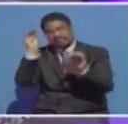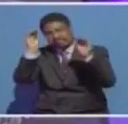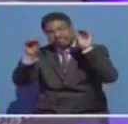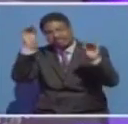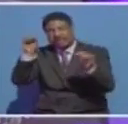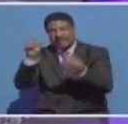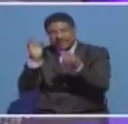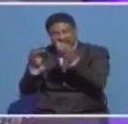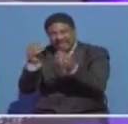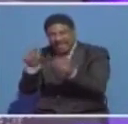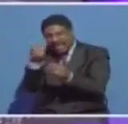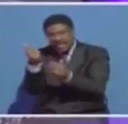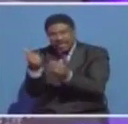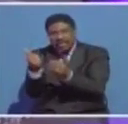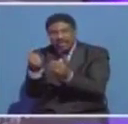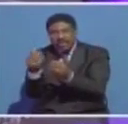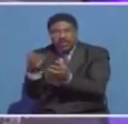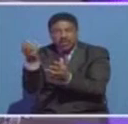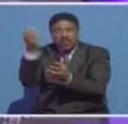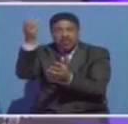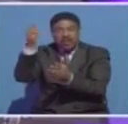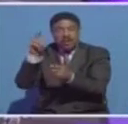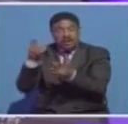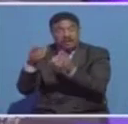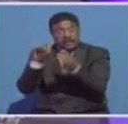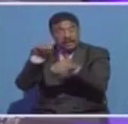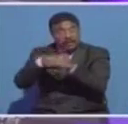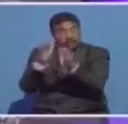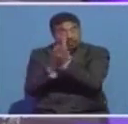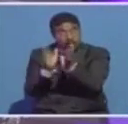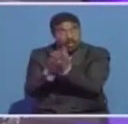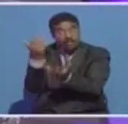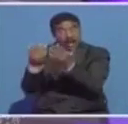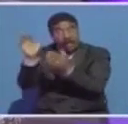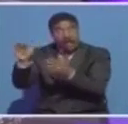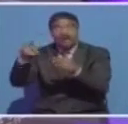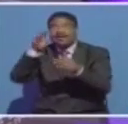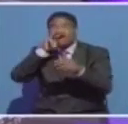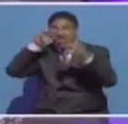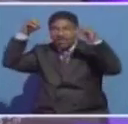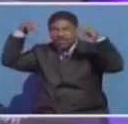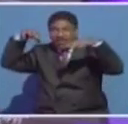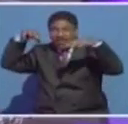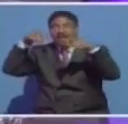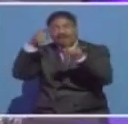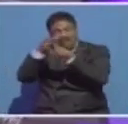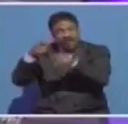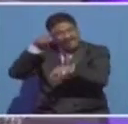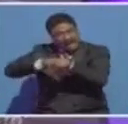that even if it's a school, if there's a fire, it's being taken care of initially from design